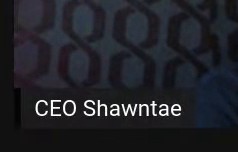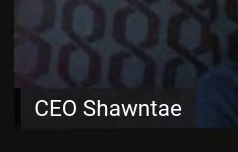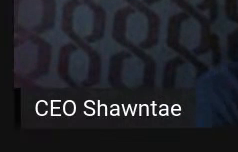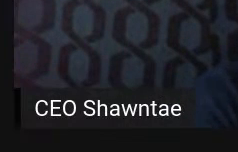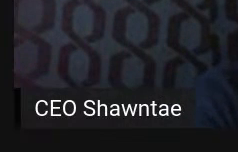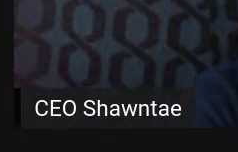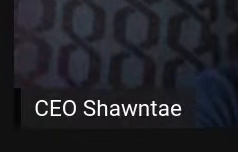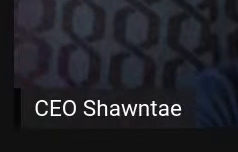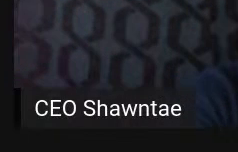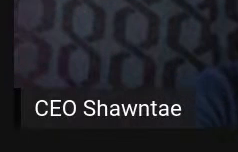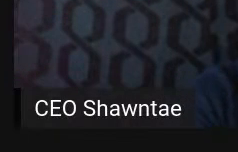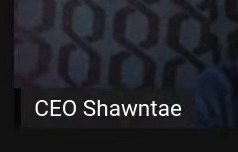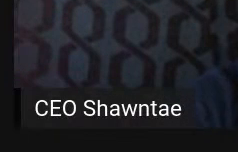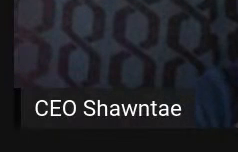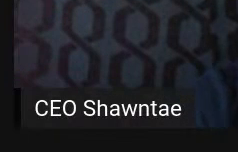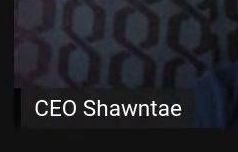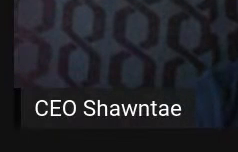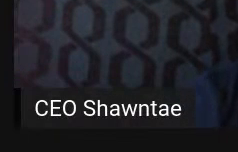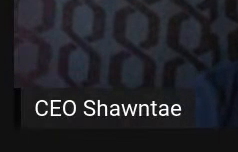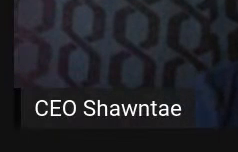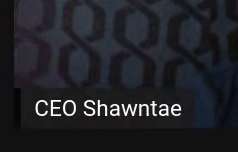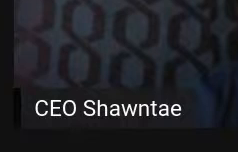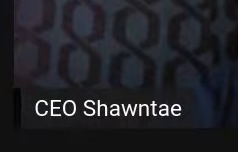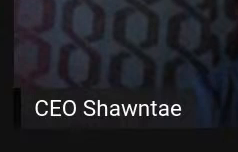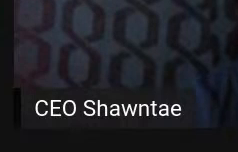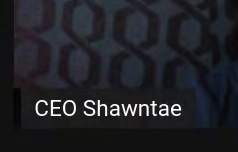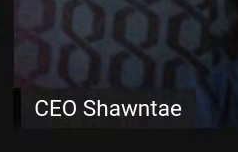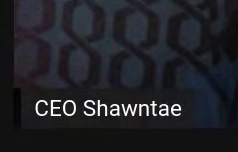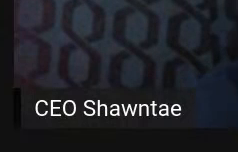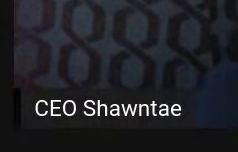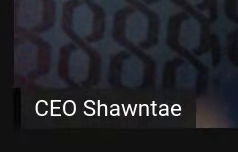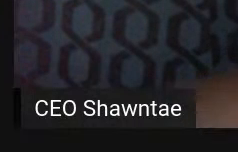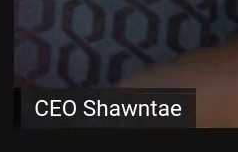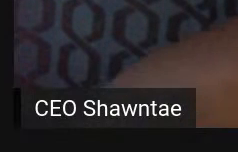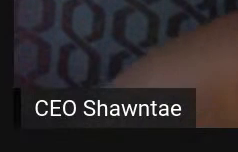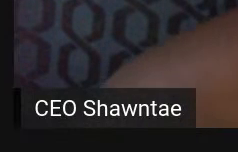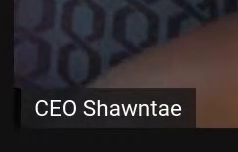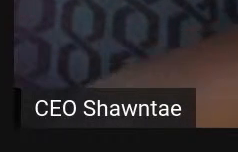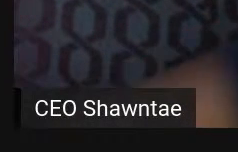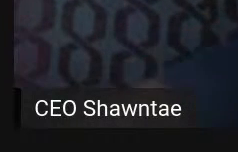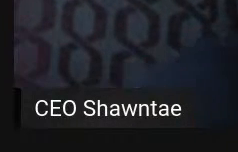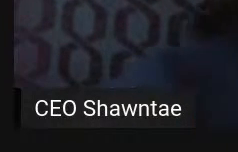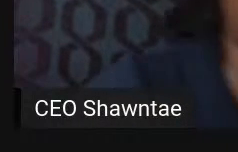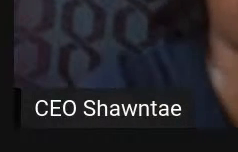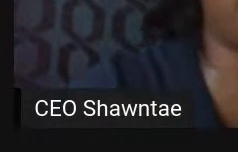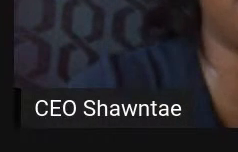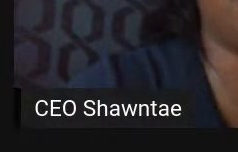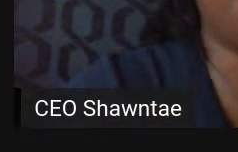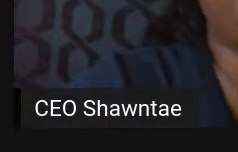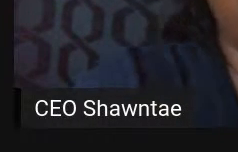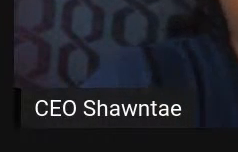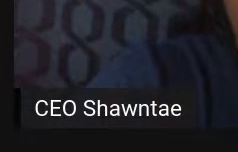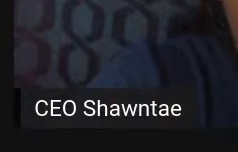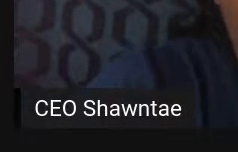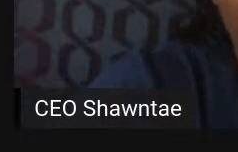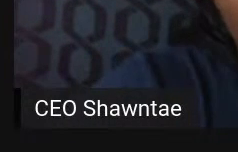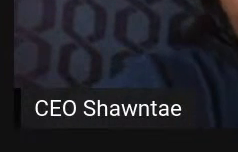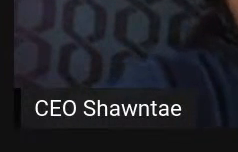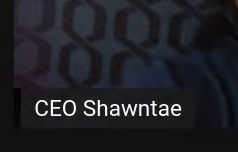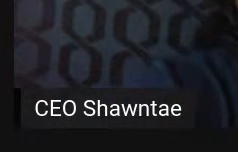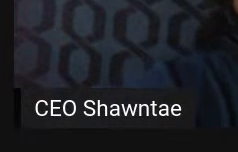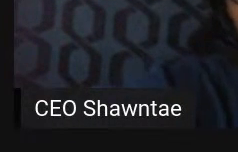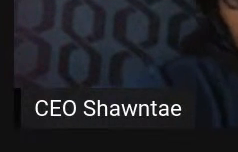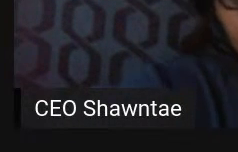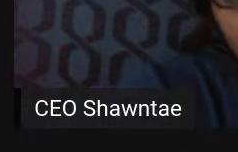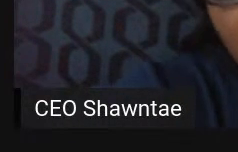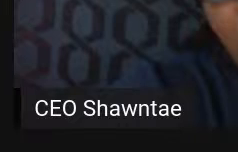either the IEP or the 504. So I hope that this has been helpful for